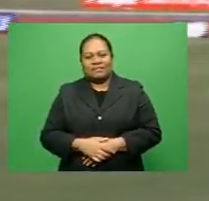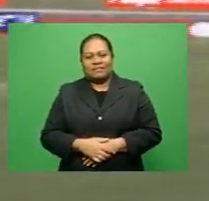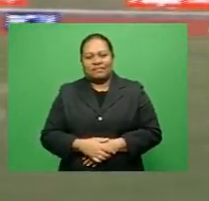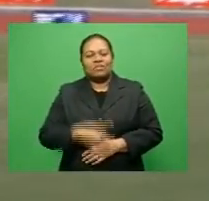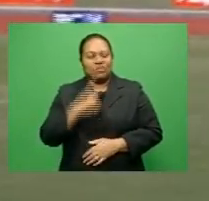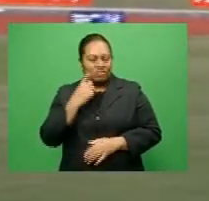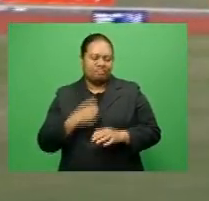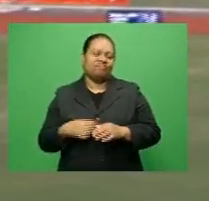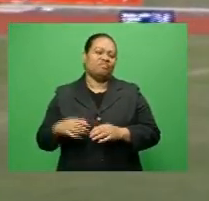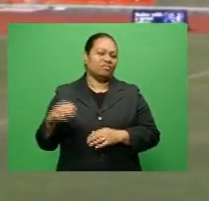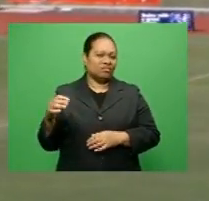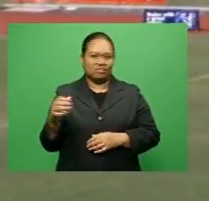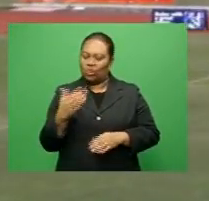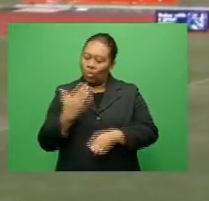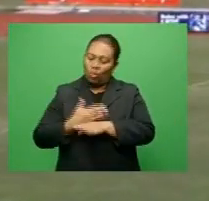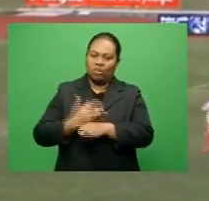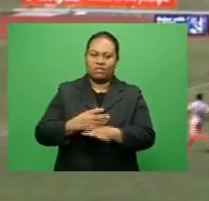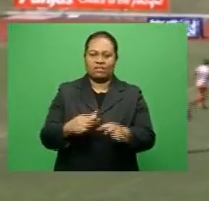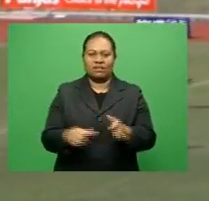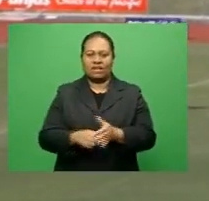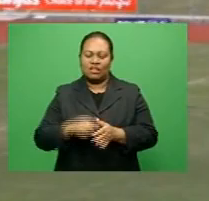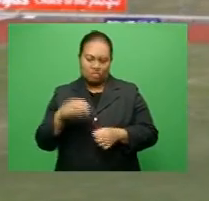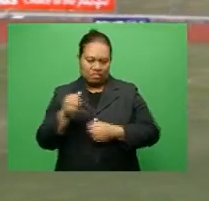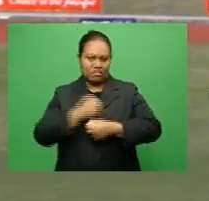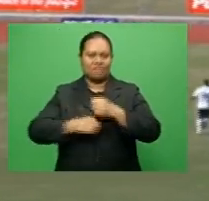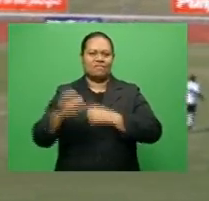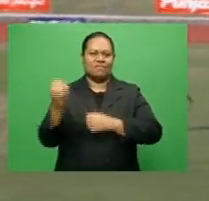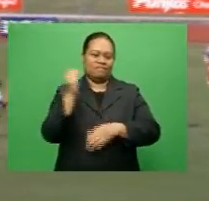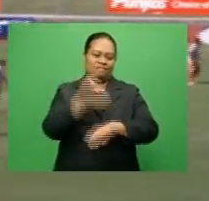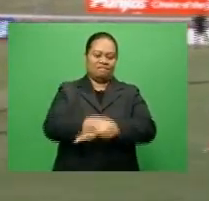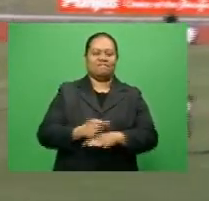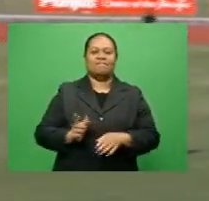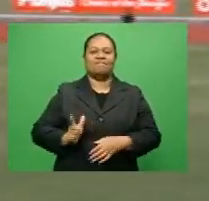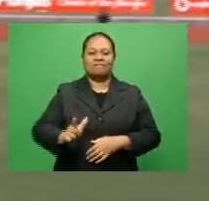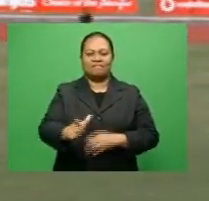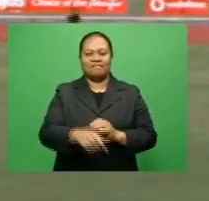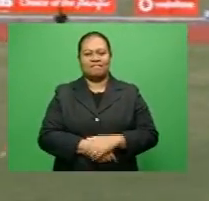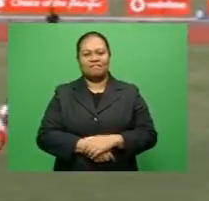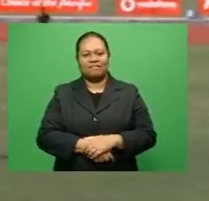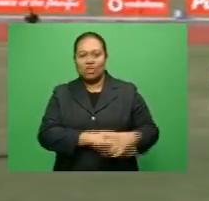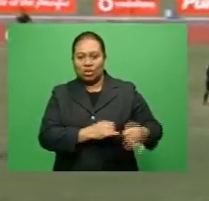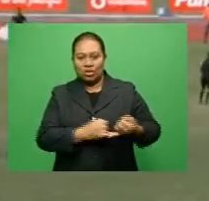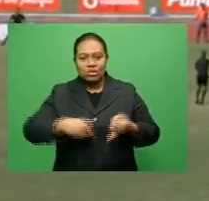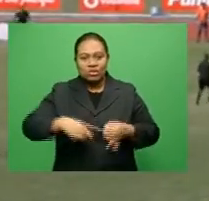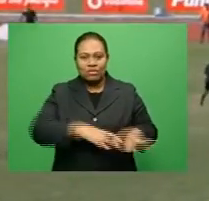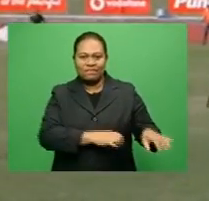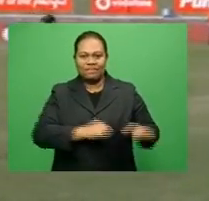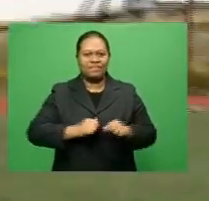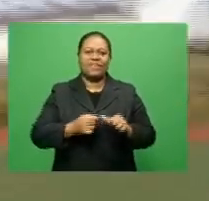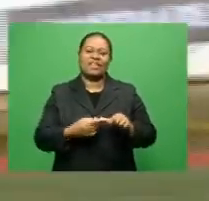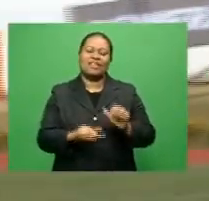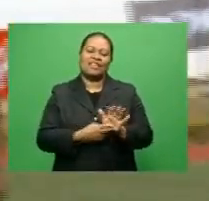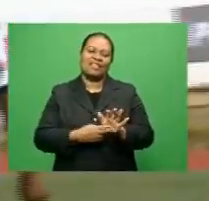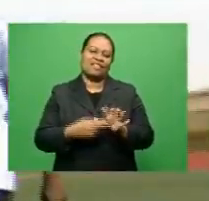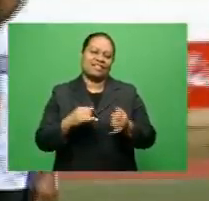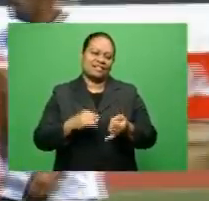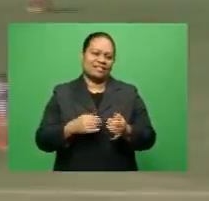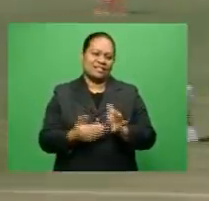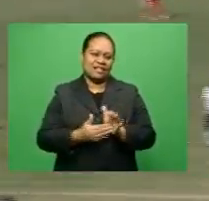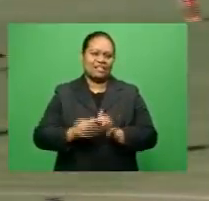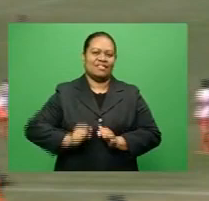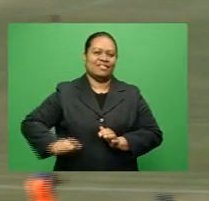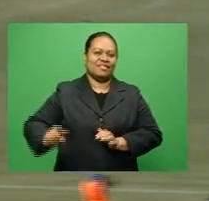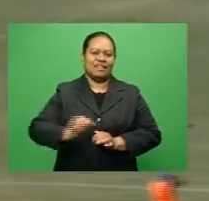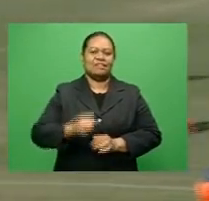will work out for this game against Lambasa. Suva will host Lambasa at the ANZ Stadium on Sunday at 3